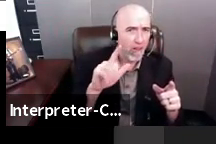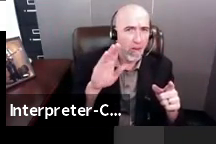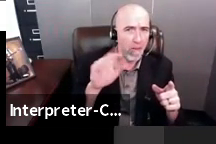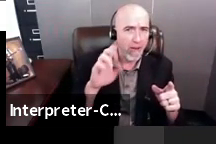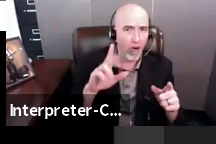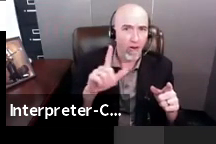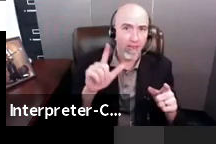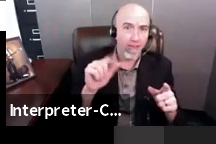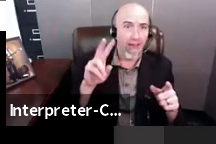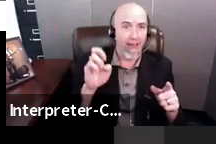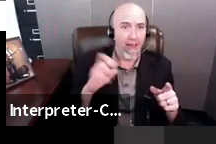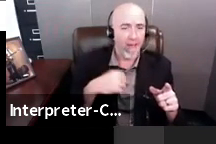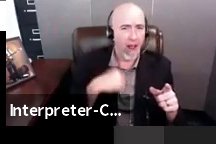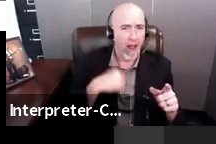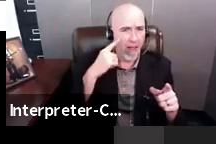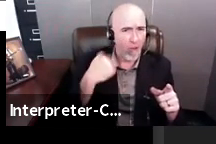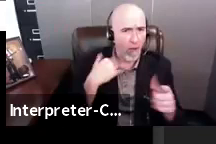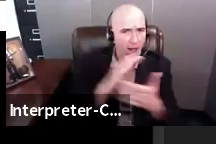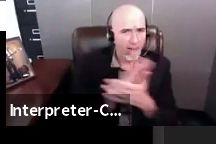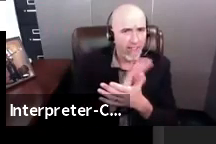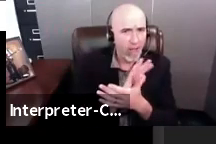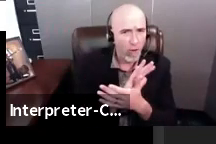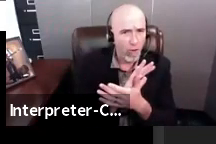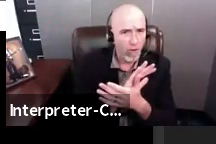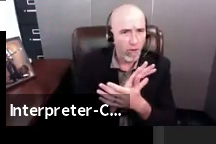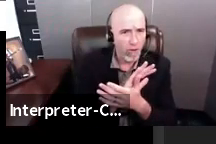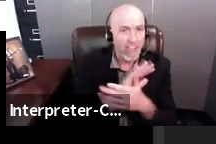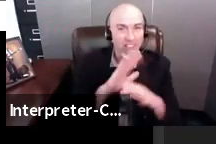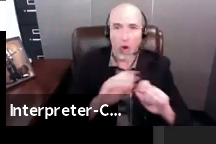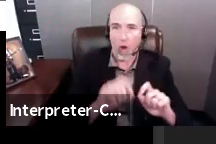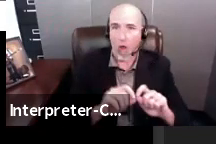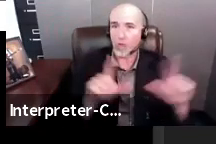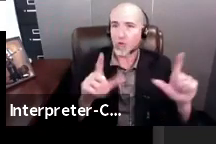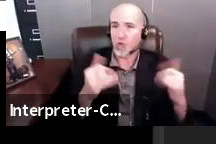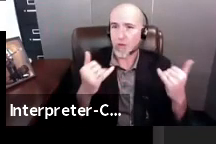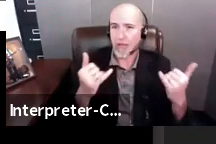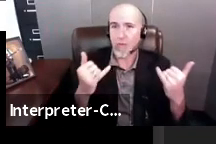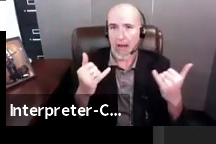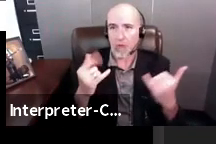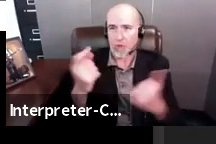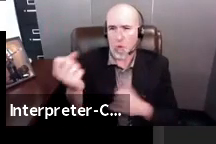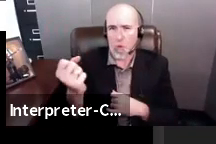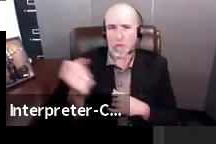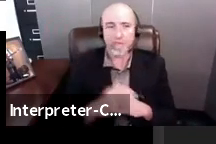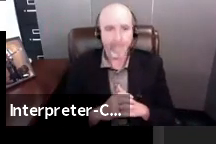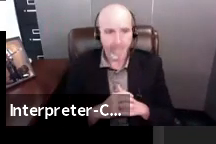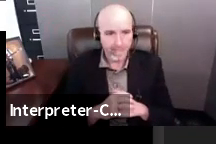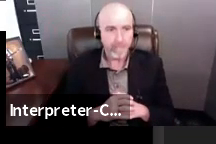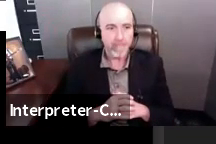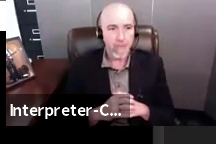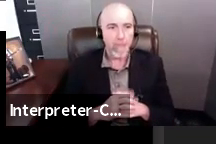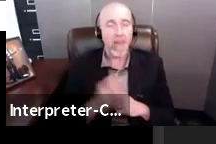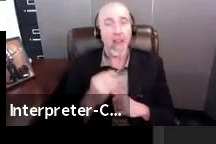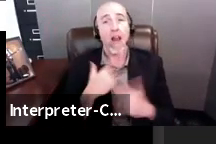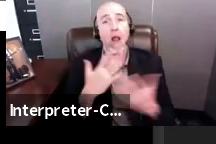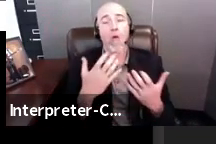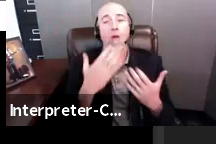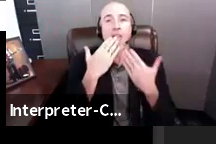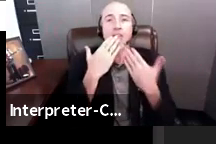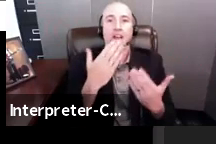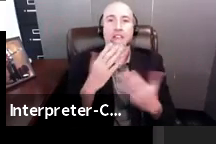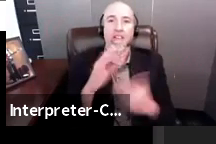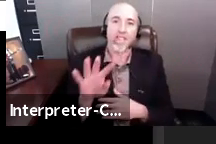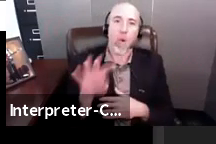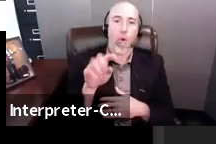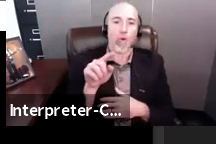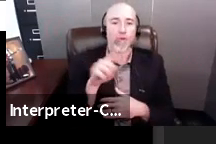earlier, and I thought we had a video on the screen right now. Give me one second. All right. And I want to thank the 400